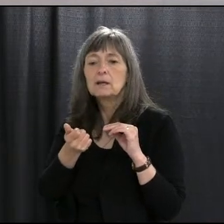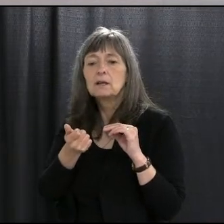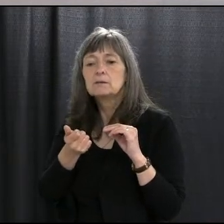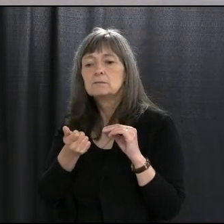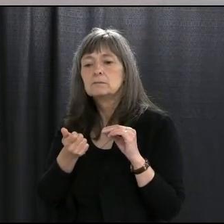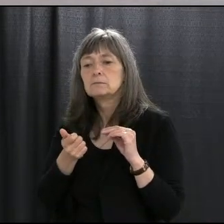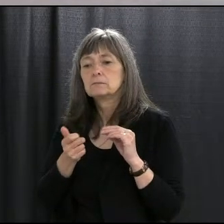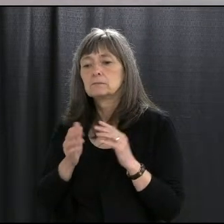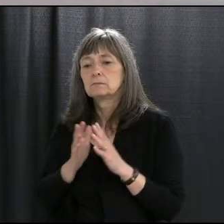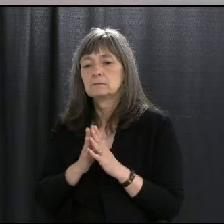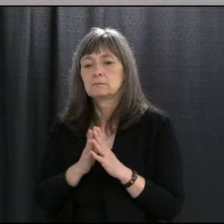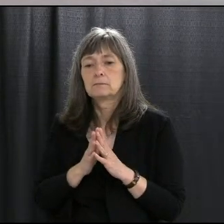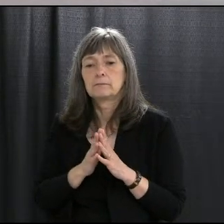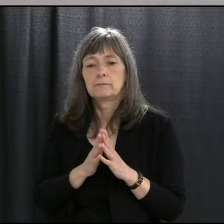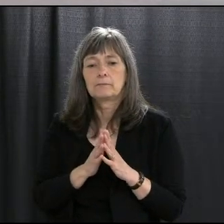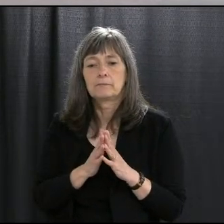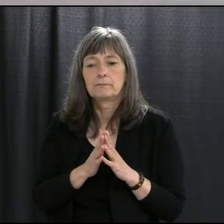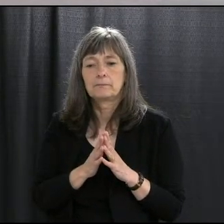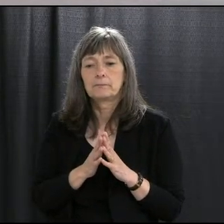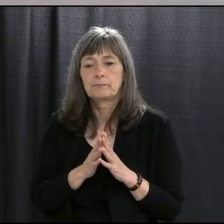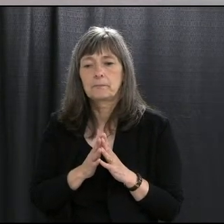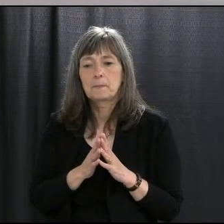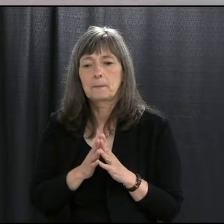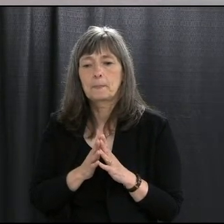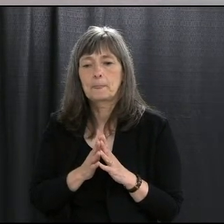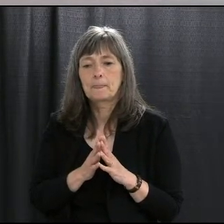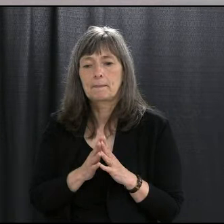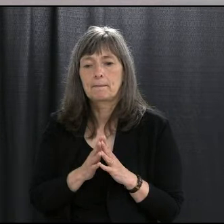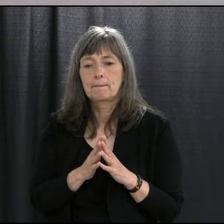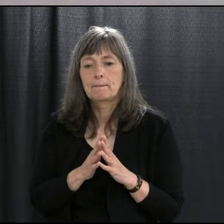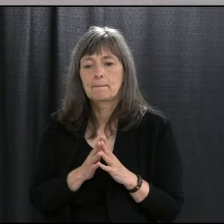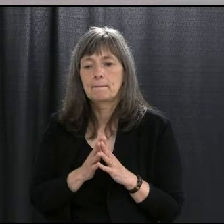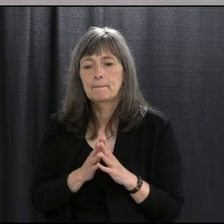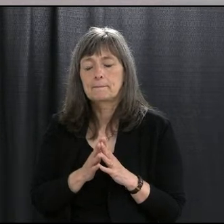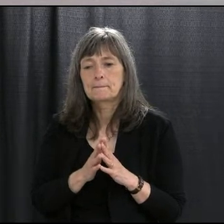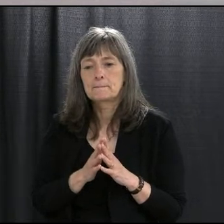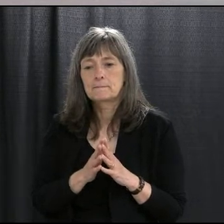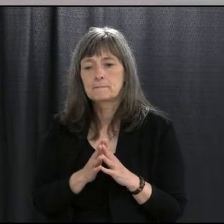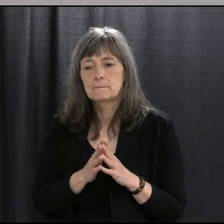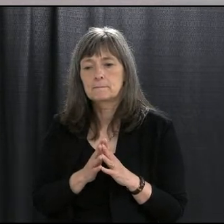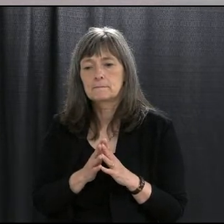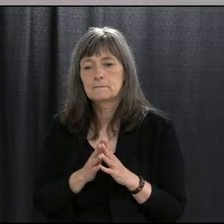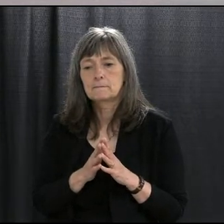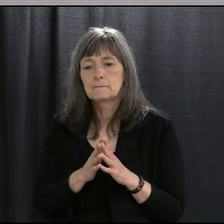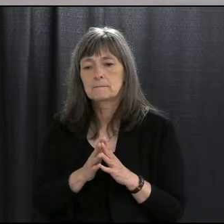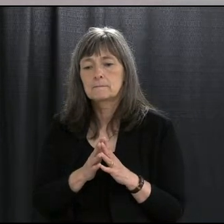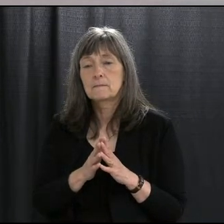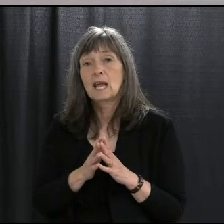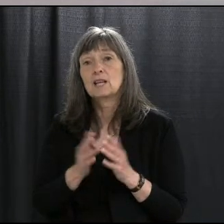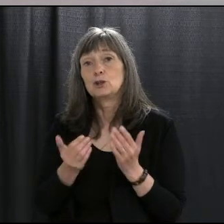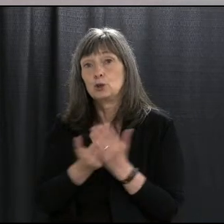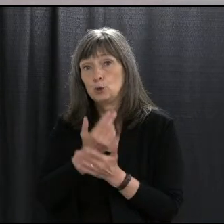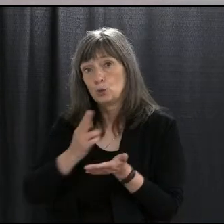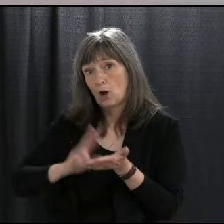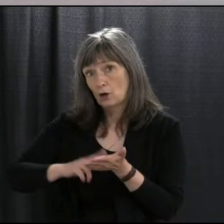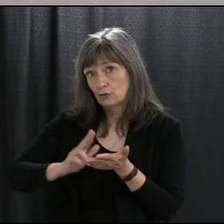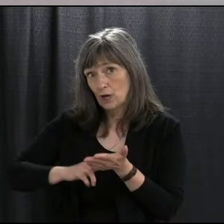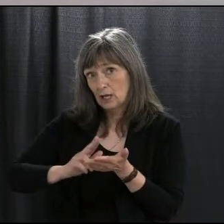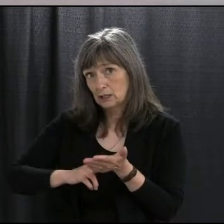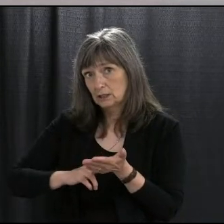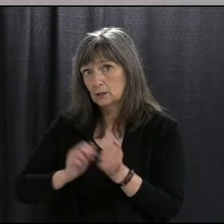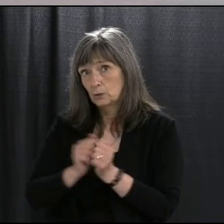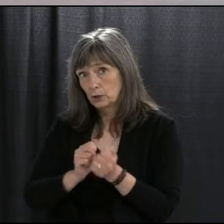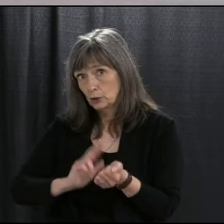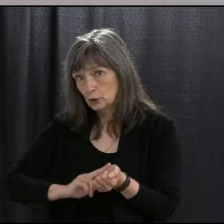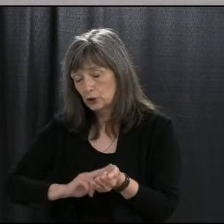registered nurses practicing in the province. With the tentative collective agreement, with the